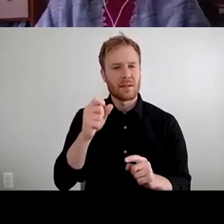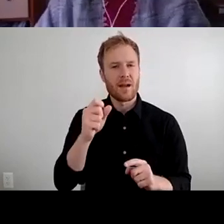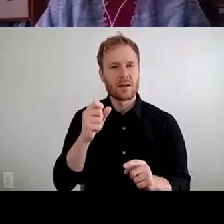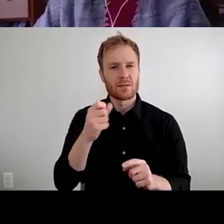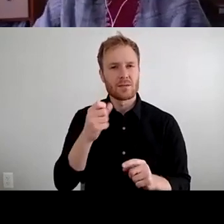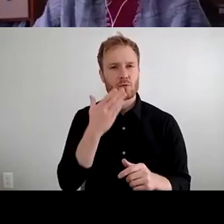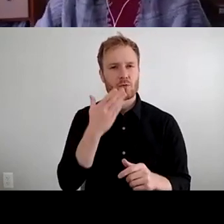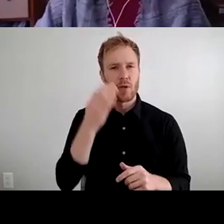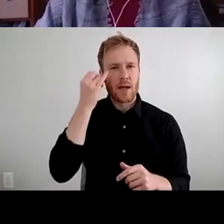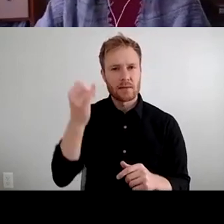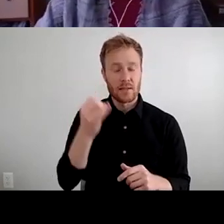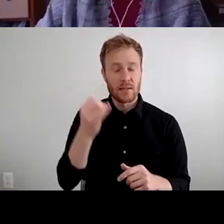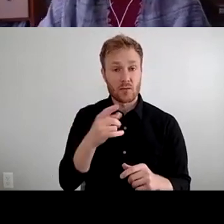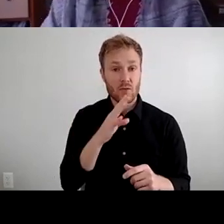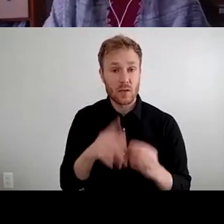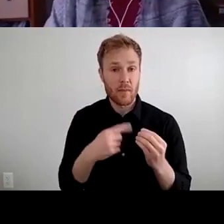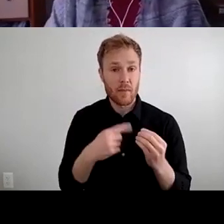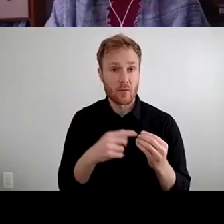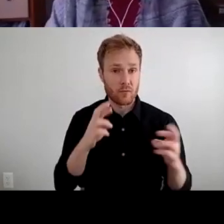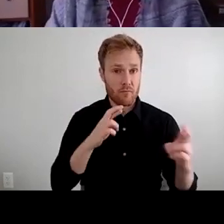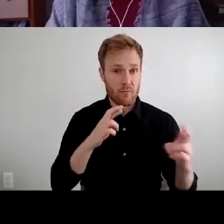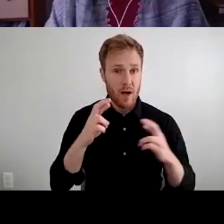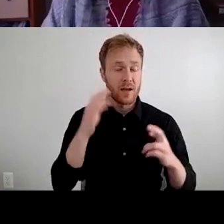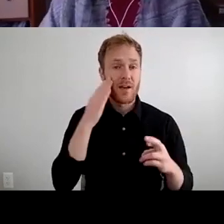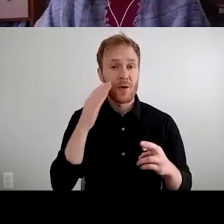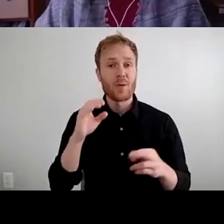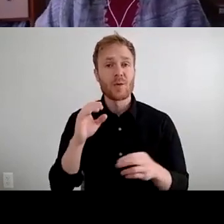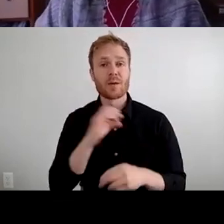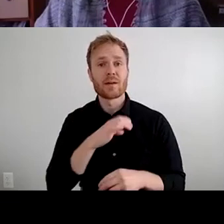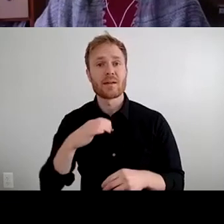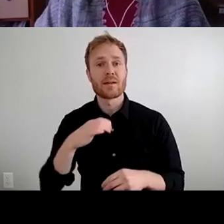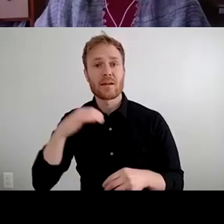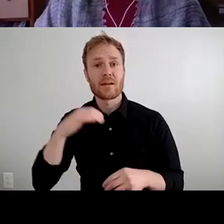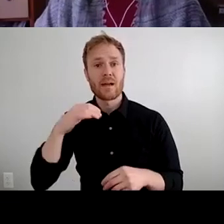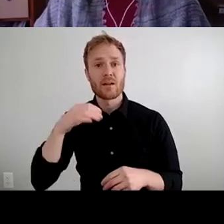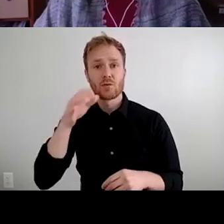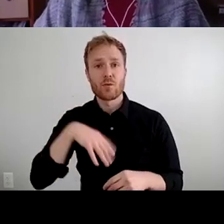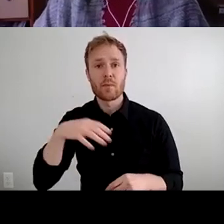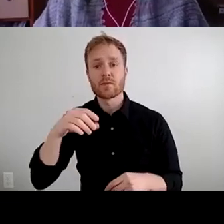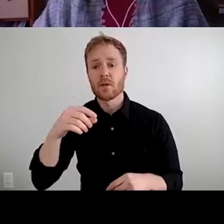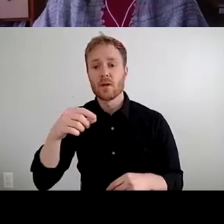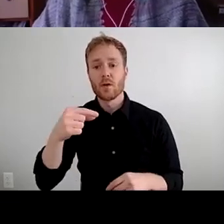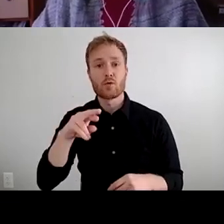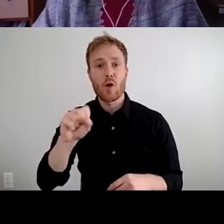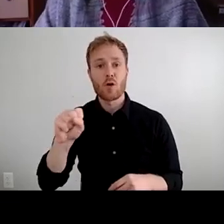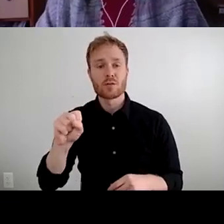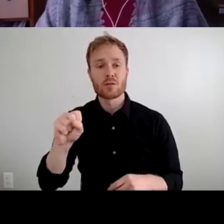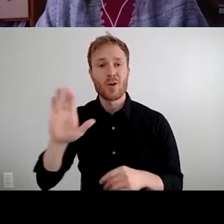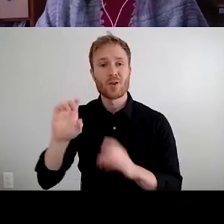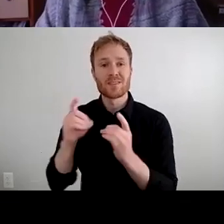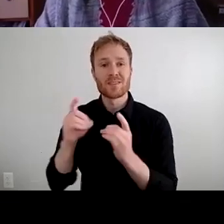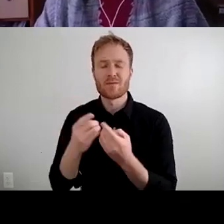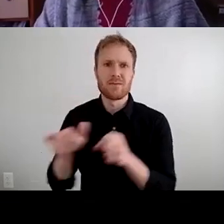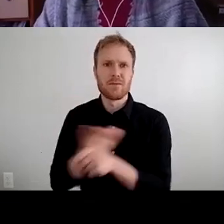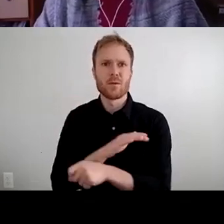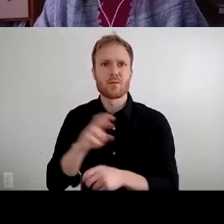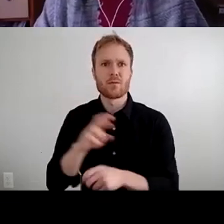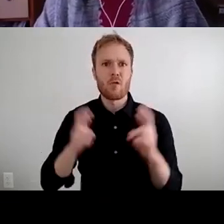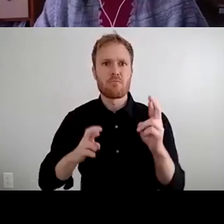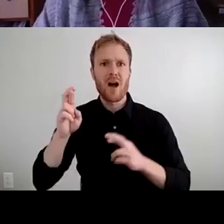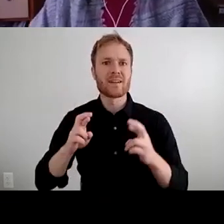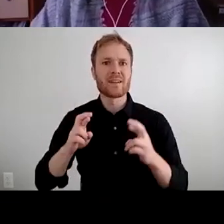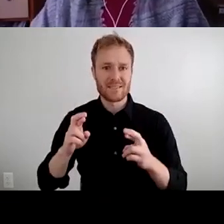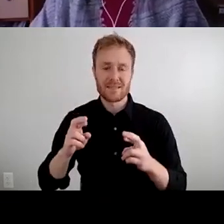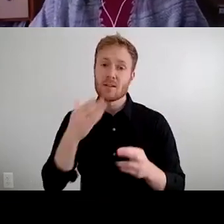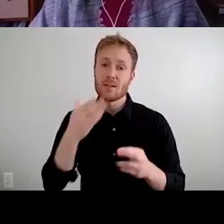about robotics. I know Councilwoman Gross's district is, you know, filled with robotics now, and that's really good to hear. So you really can't put a price tag on